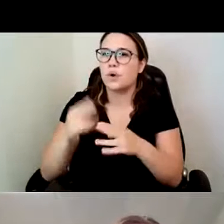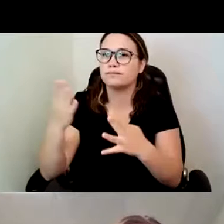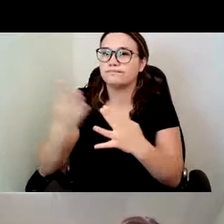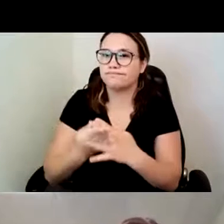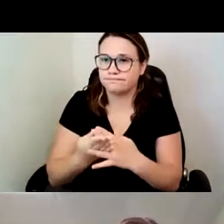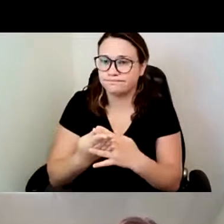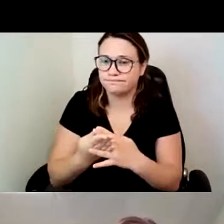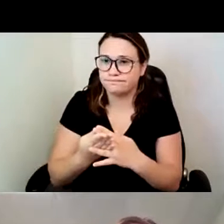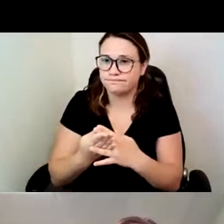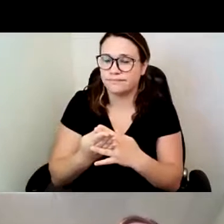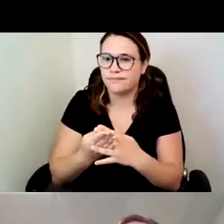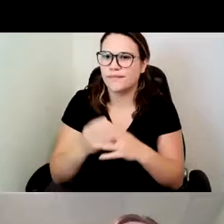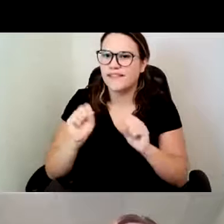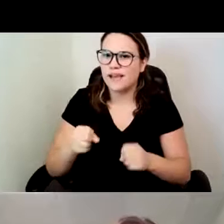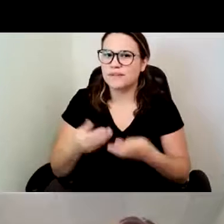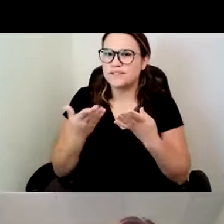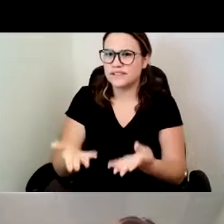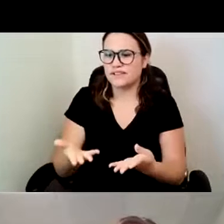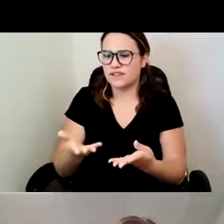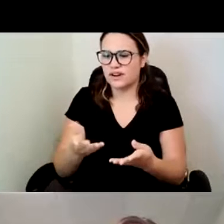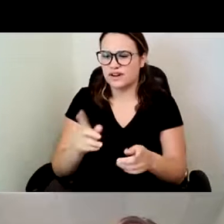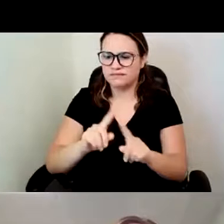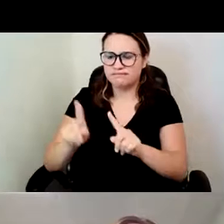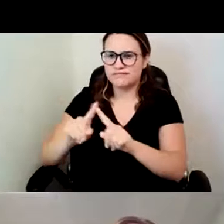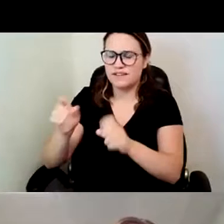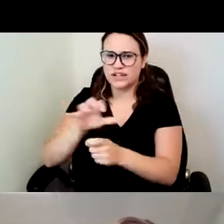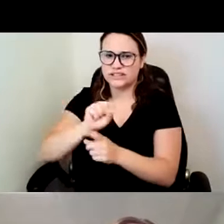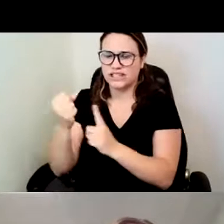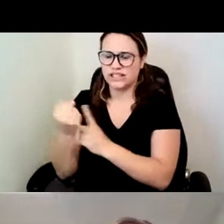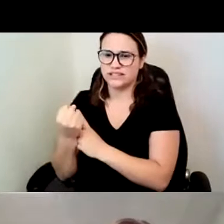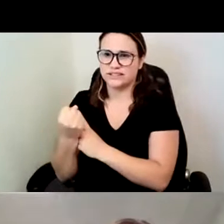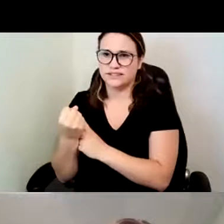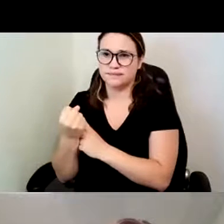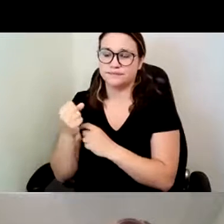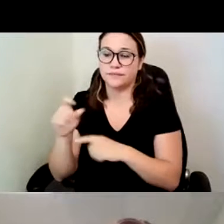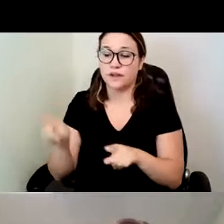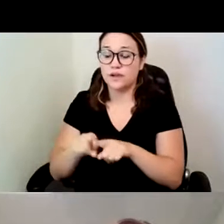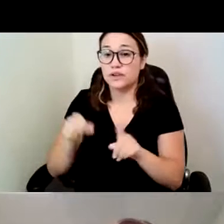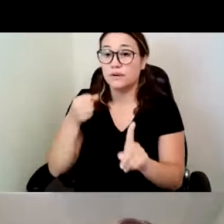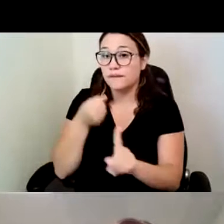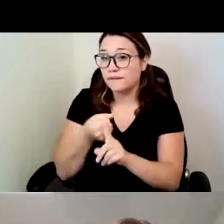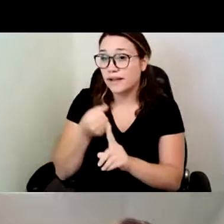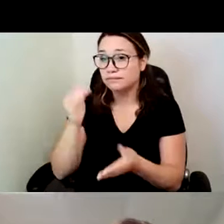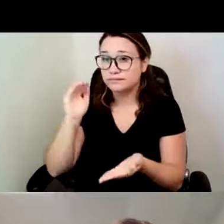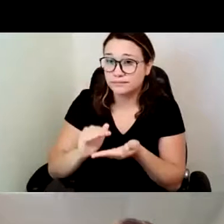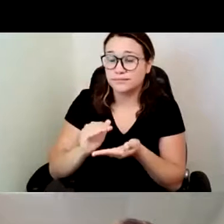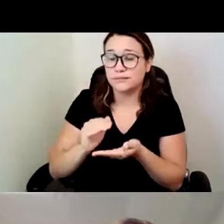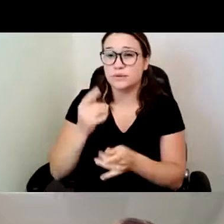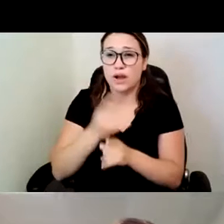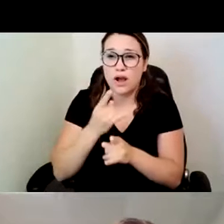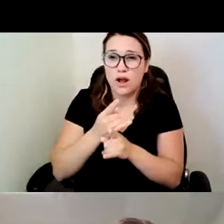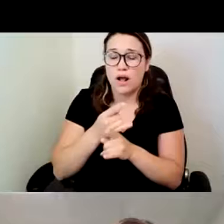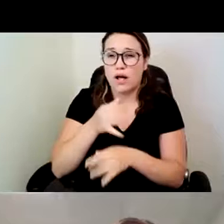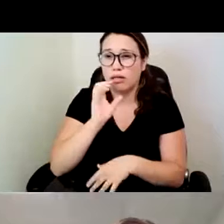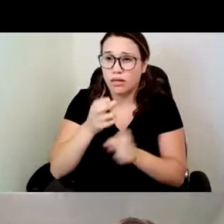be delivered in a variety of healthcare and social service settings, and can effectively reduce alcohol consumption